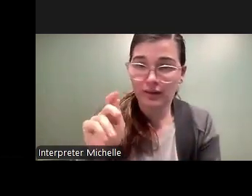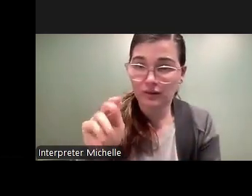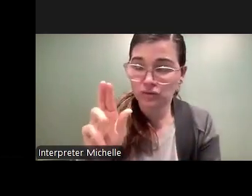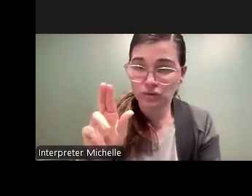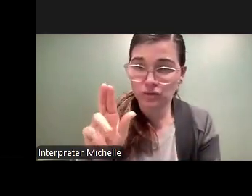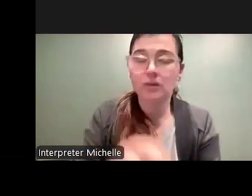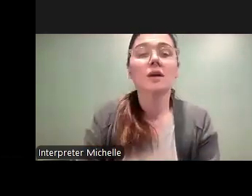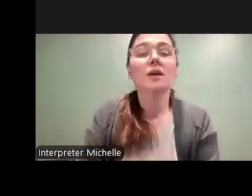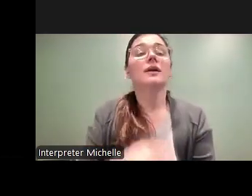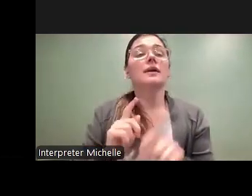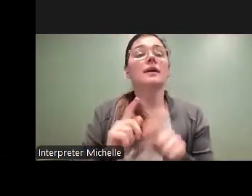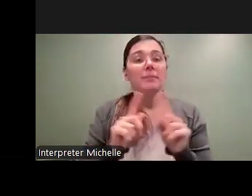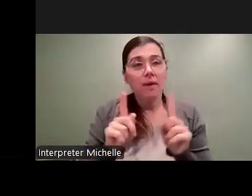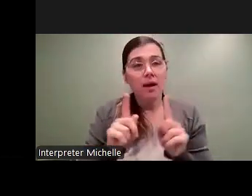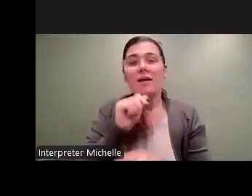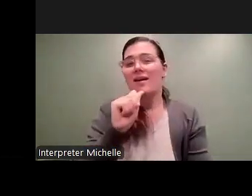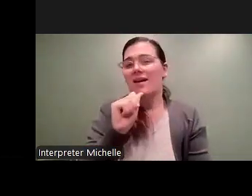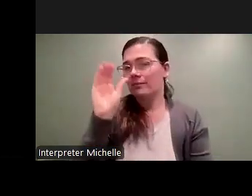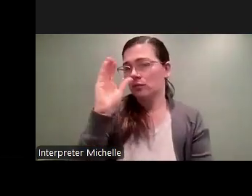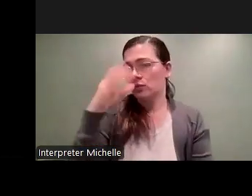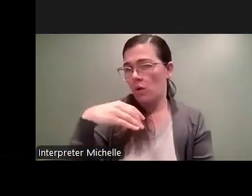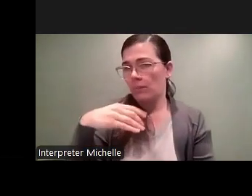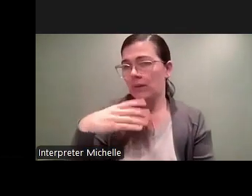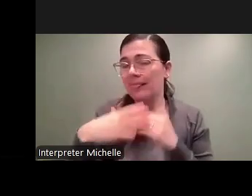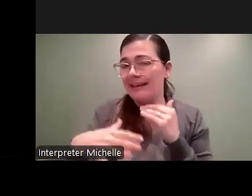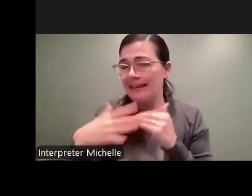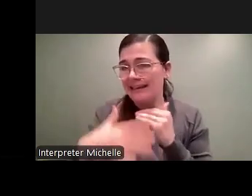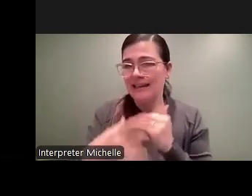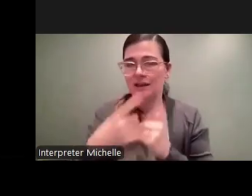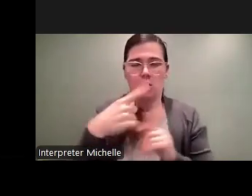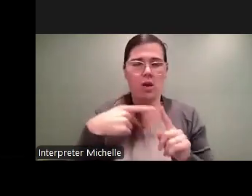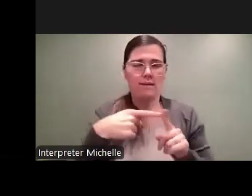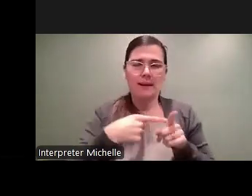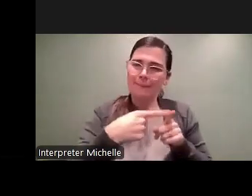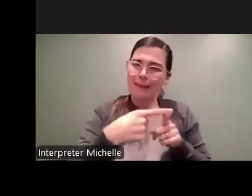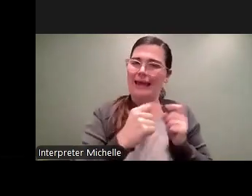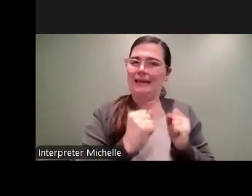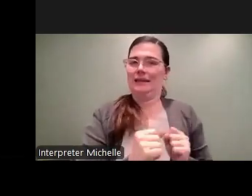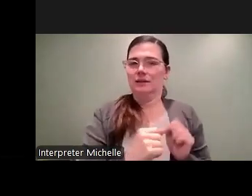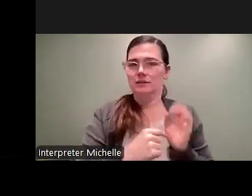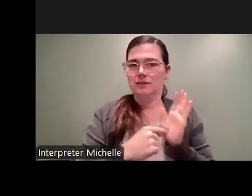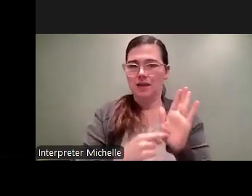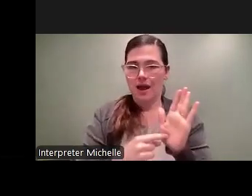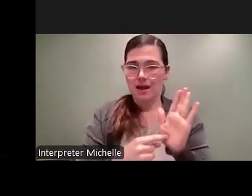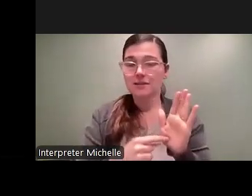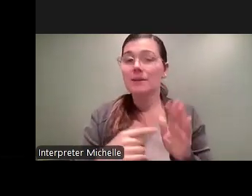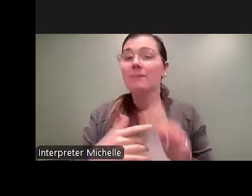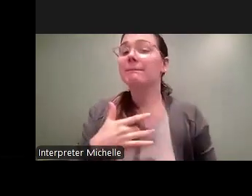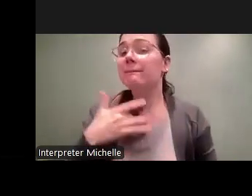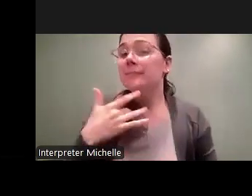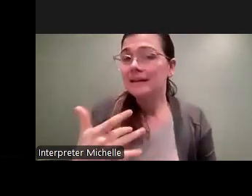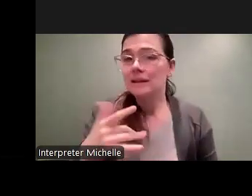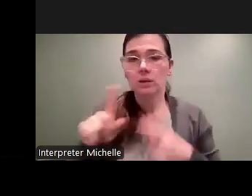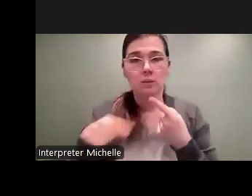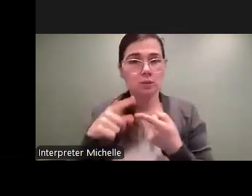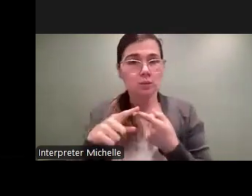one of the main signs. Very typically, bleeding with sex is